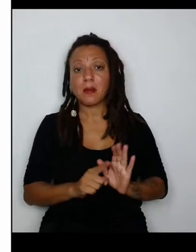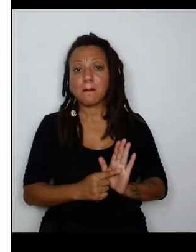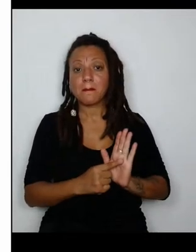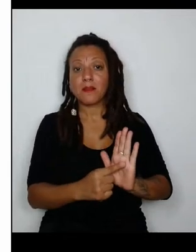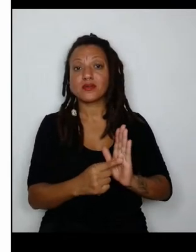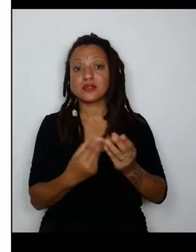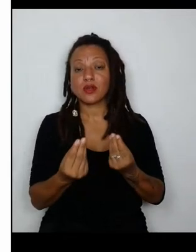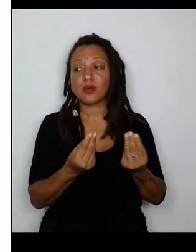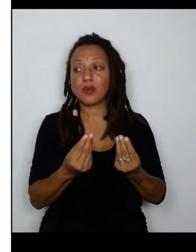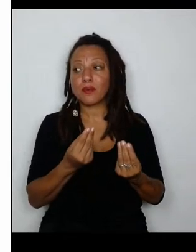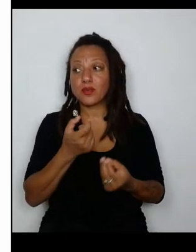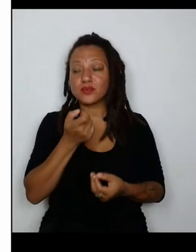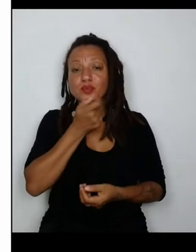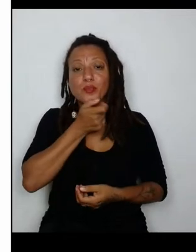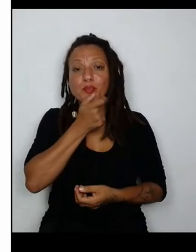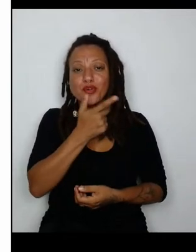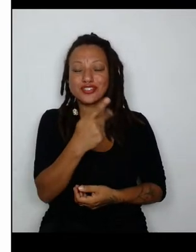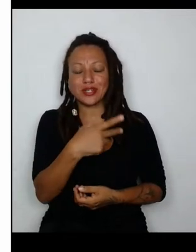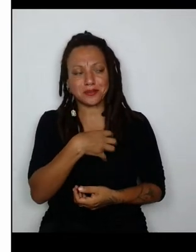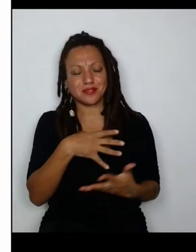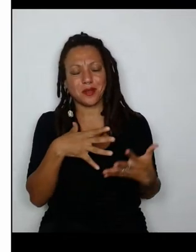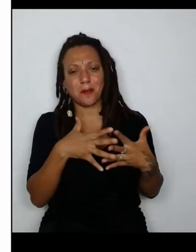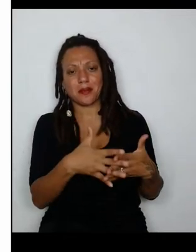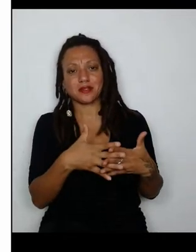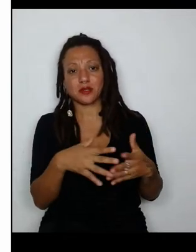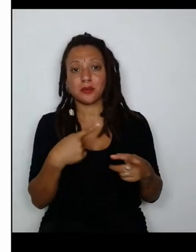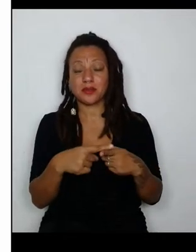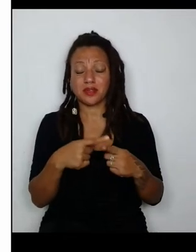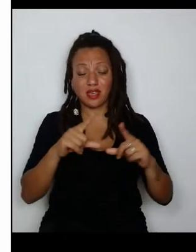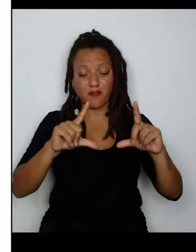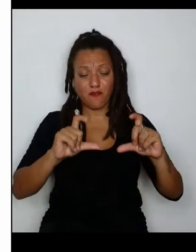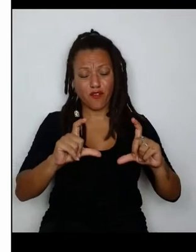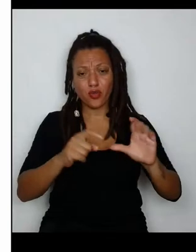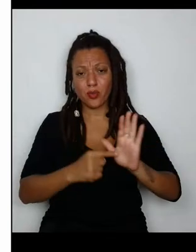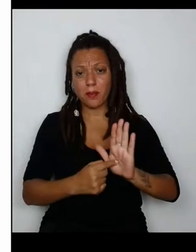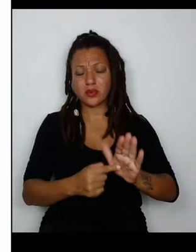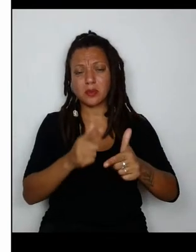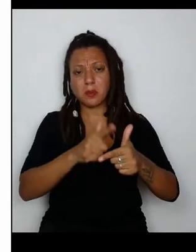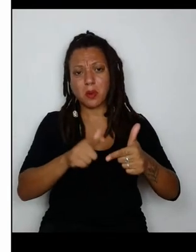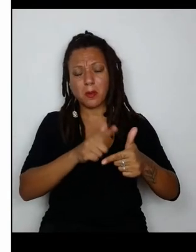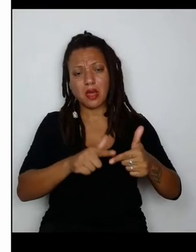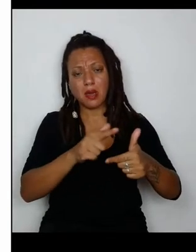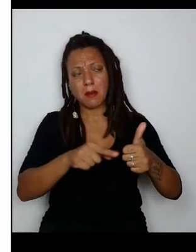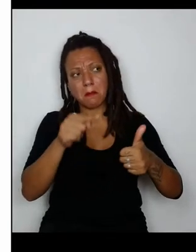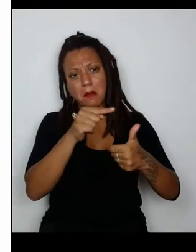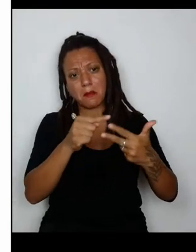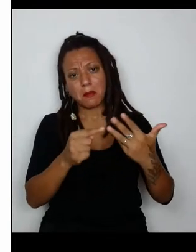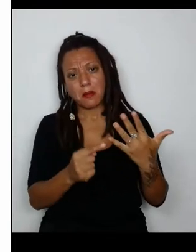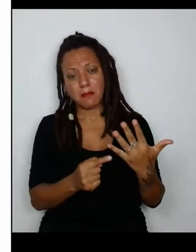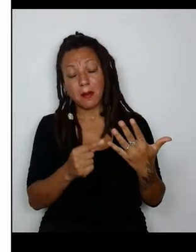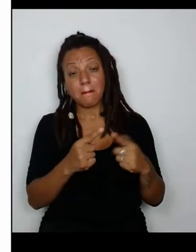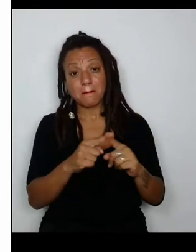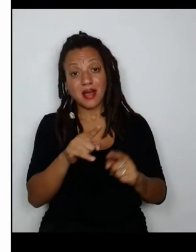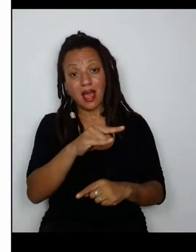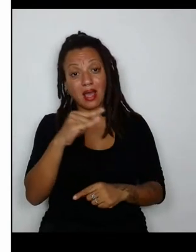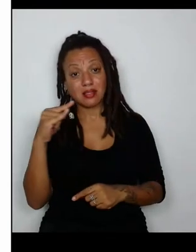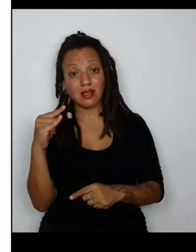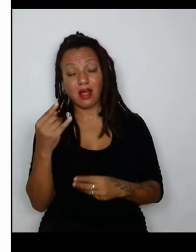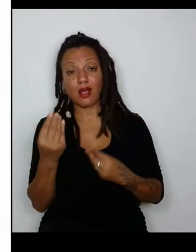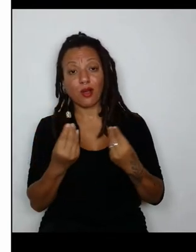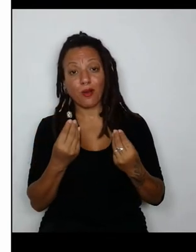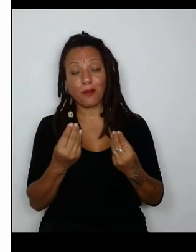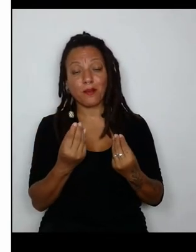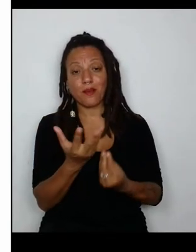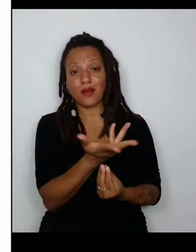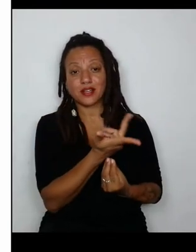perhaps everything that is problematic and everything that is compelling about paul gauguin those of us presenting today